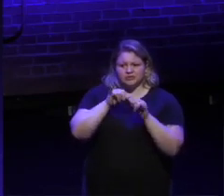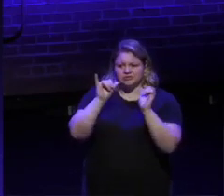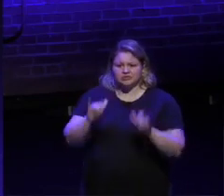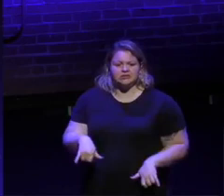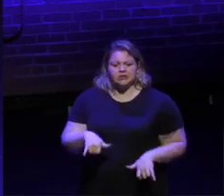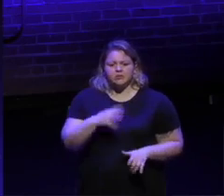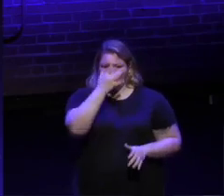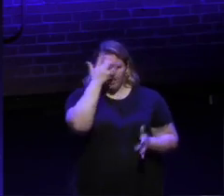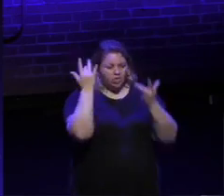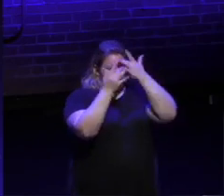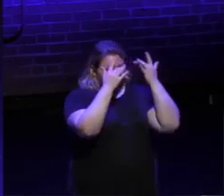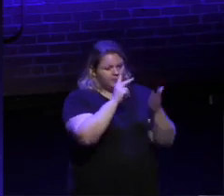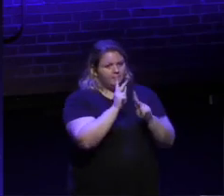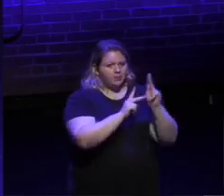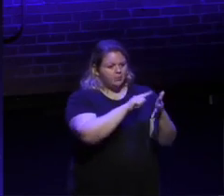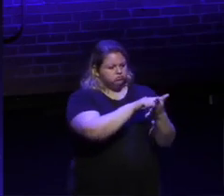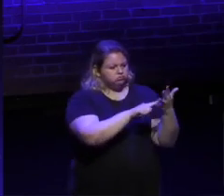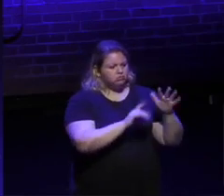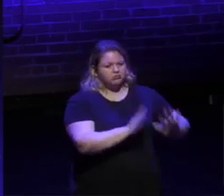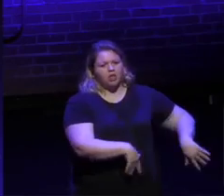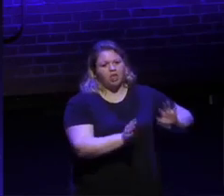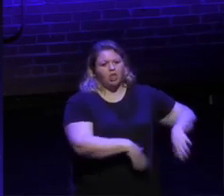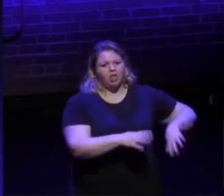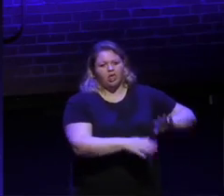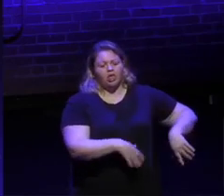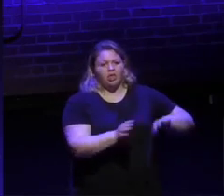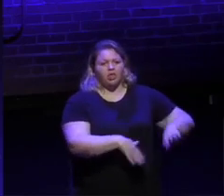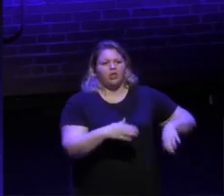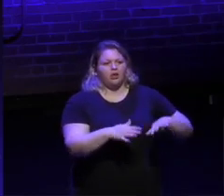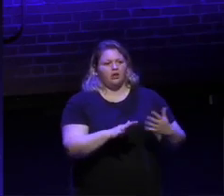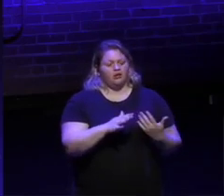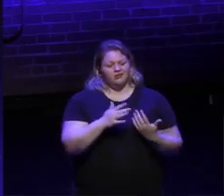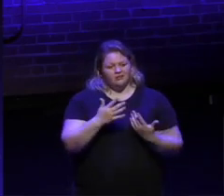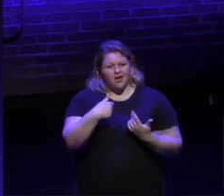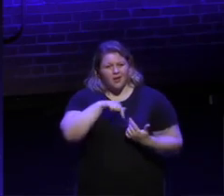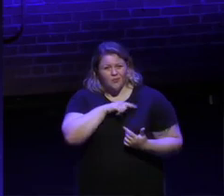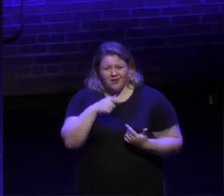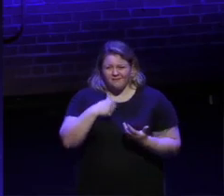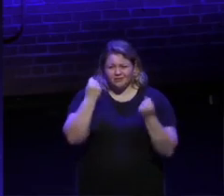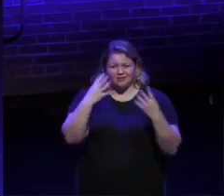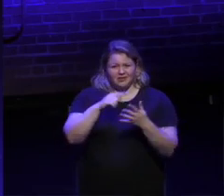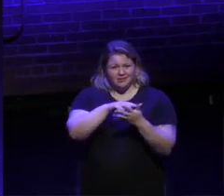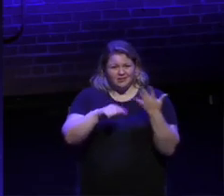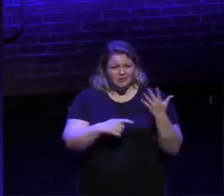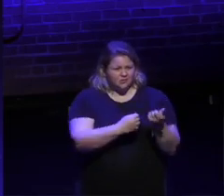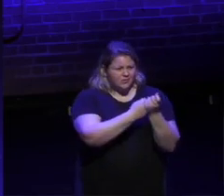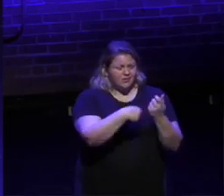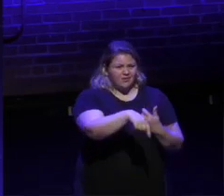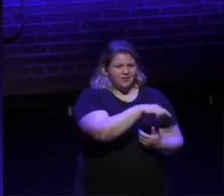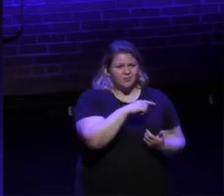of investments in our communities, in our families, making sure that our transportation systems work, that they're accessible, making sure that